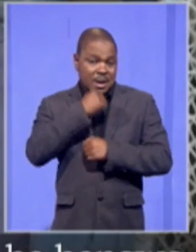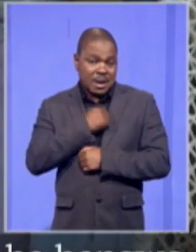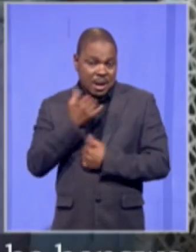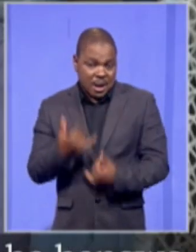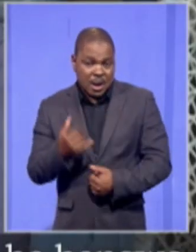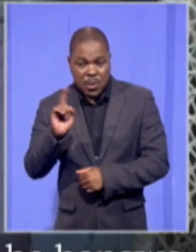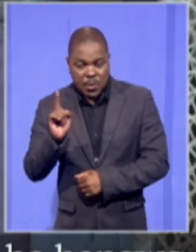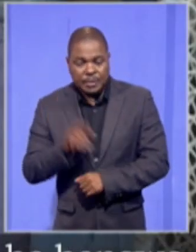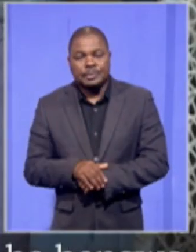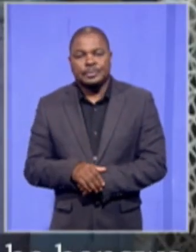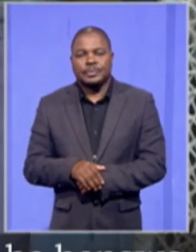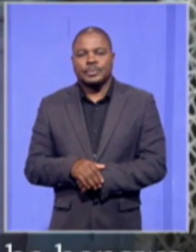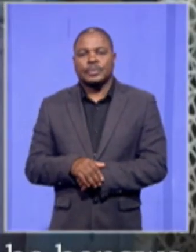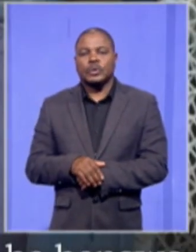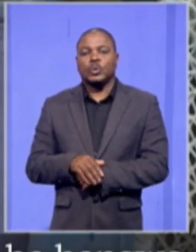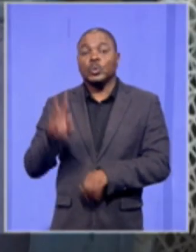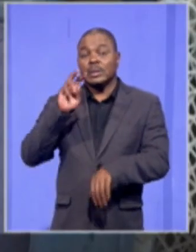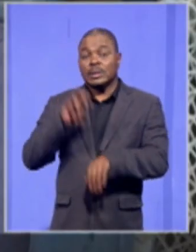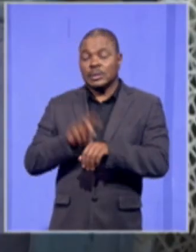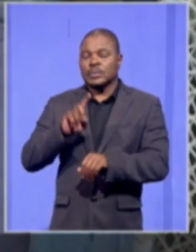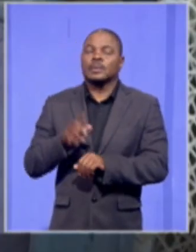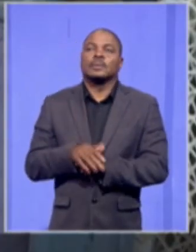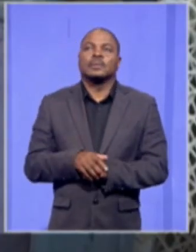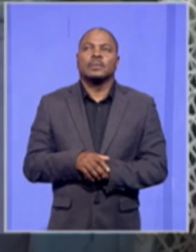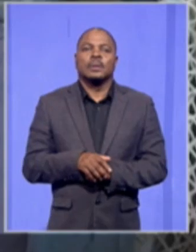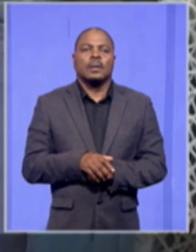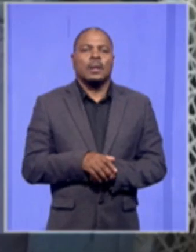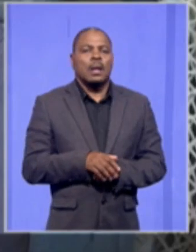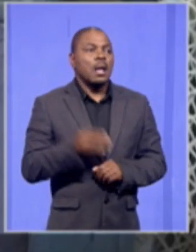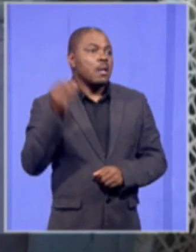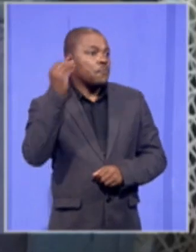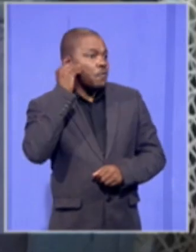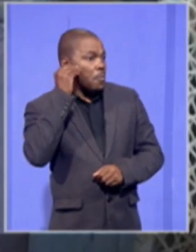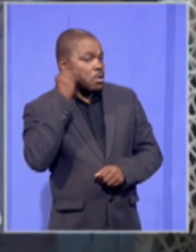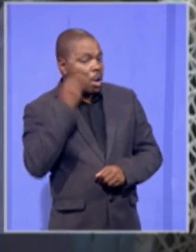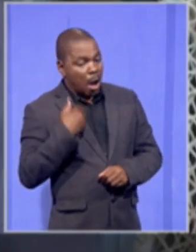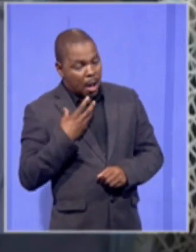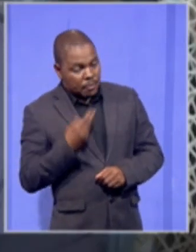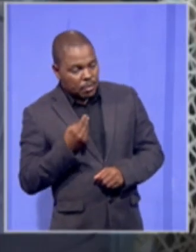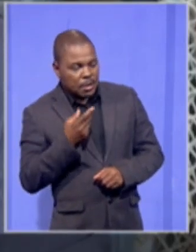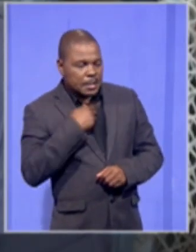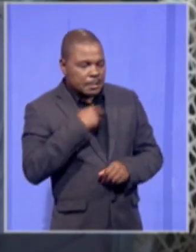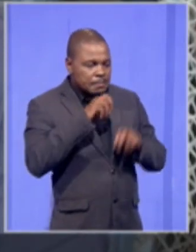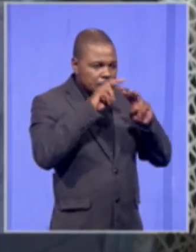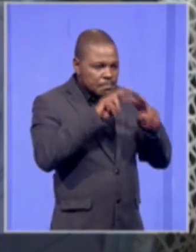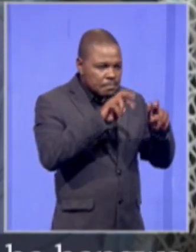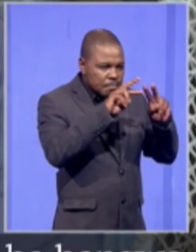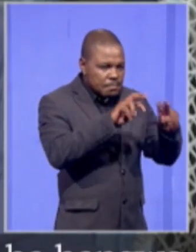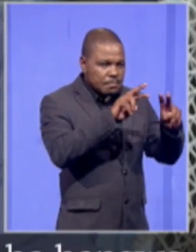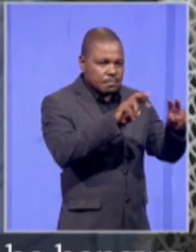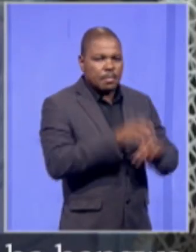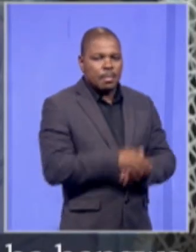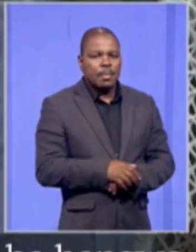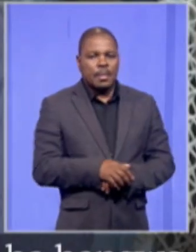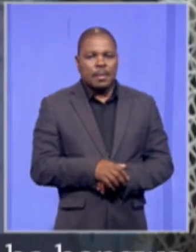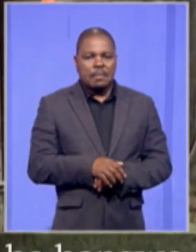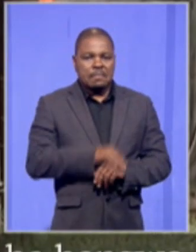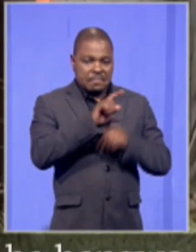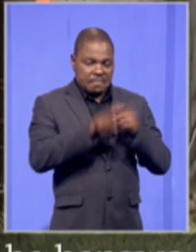must go to the direction where the information at our disposal, based on what we have investigated and